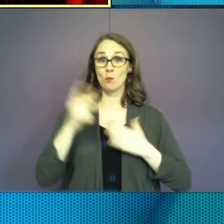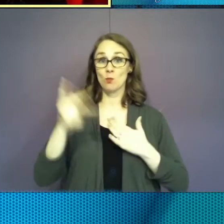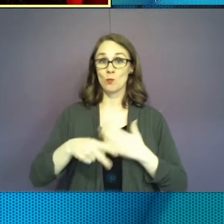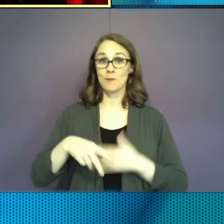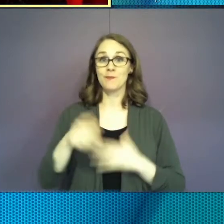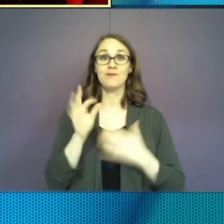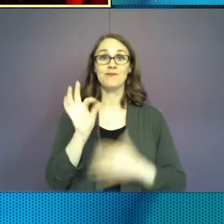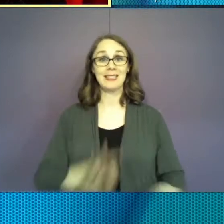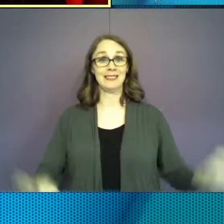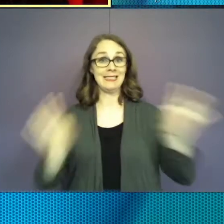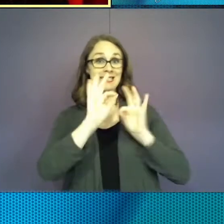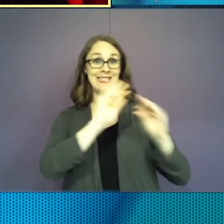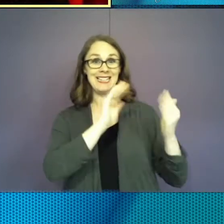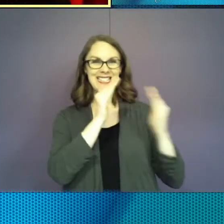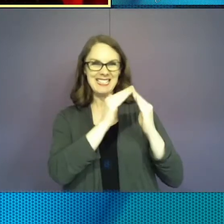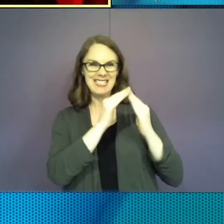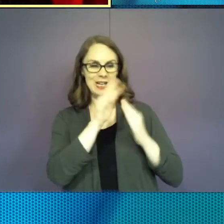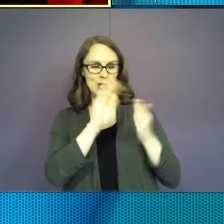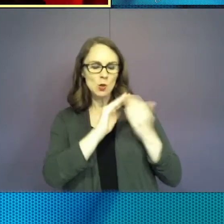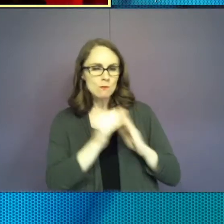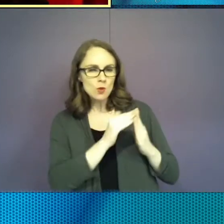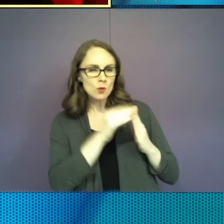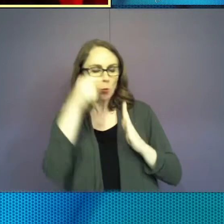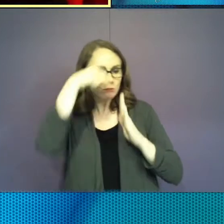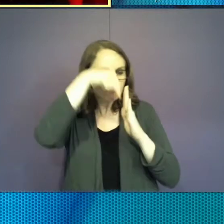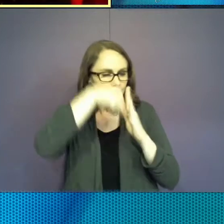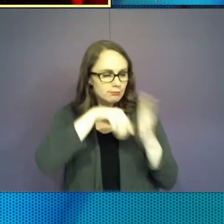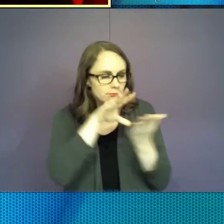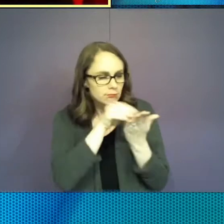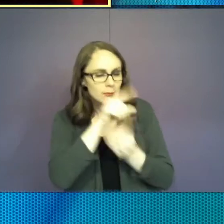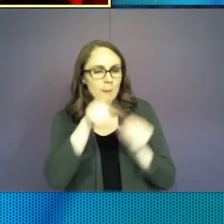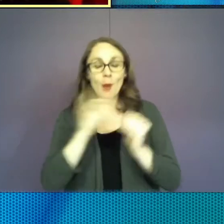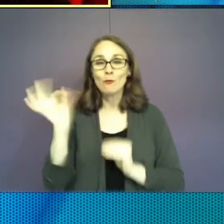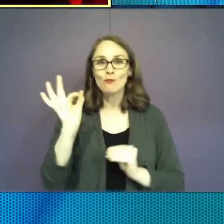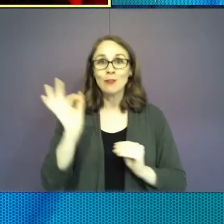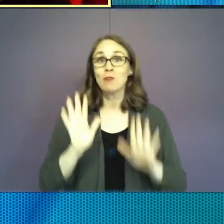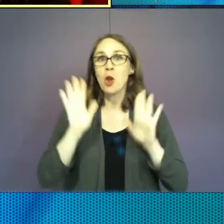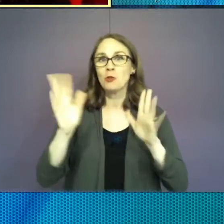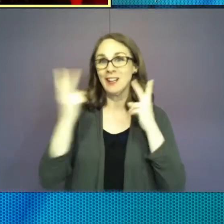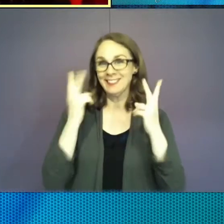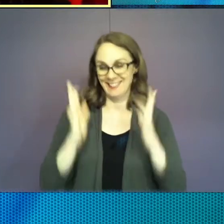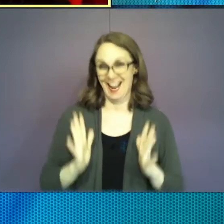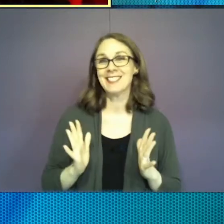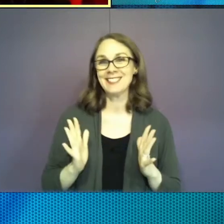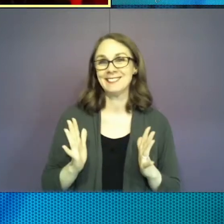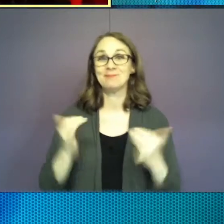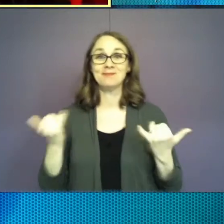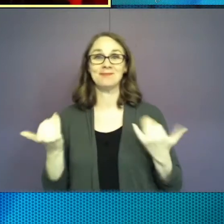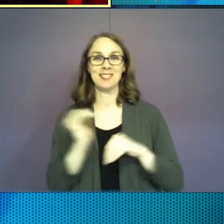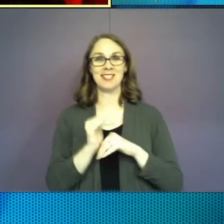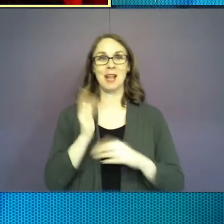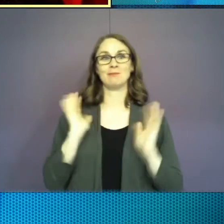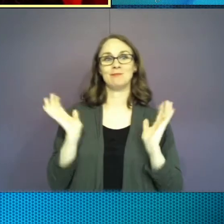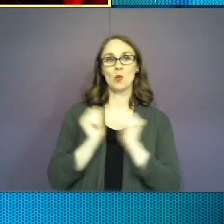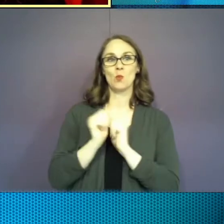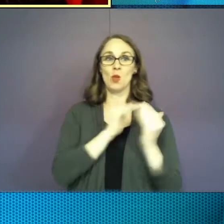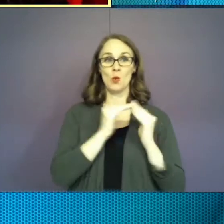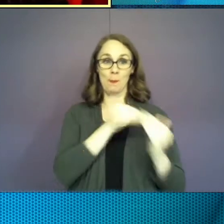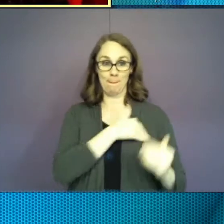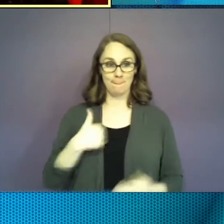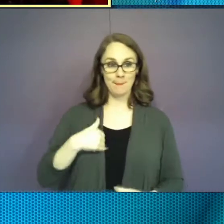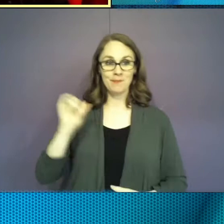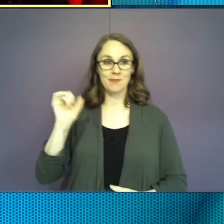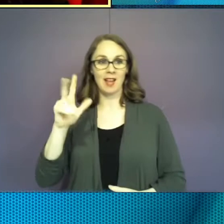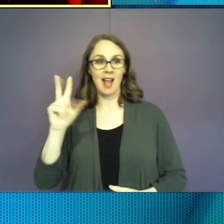City Communities. It's where we delve in and learn a little bit about Frederick. And I've got some great guests. Tonight, I'm speaking with community members, Ivan